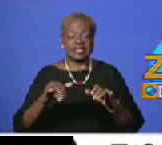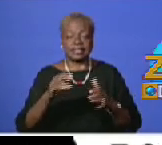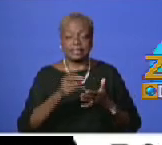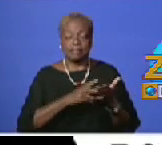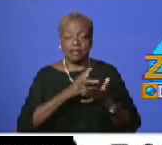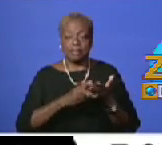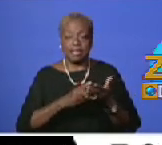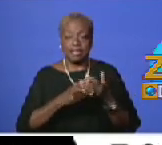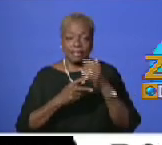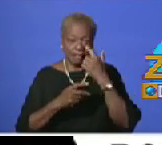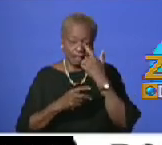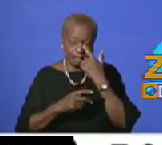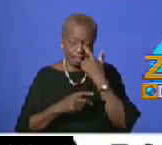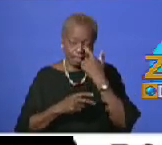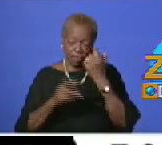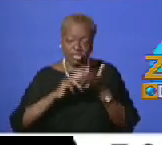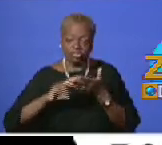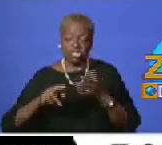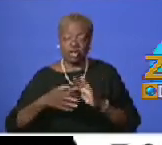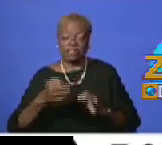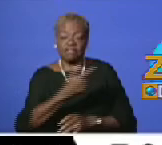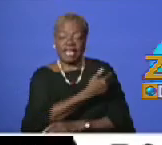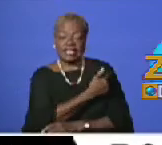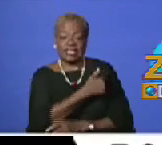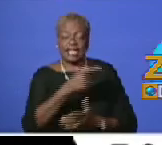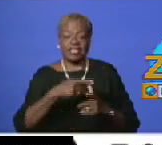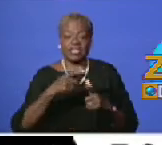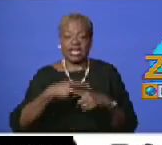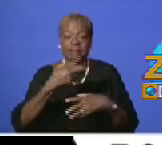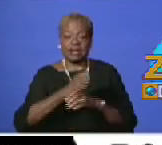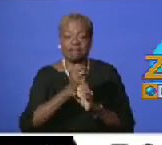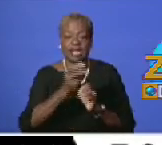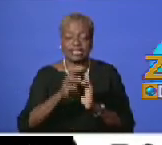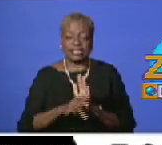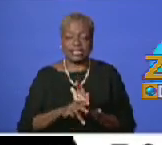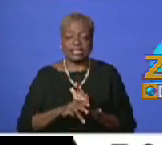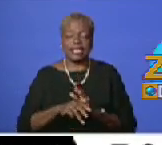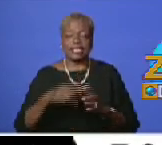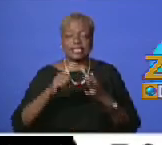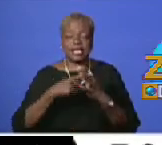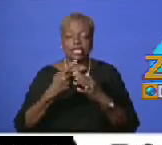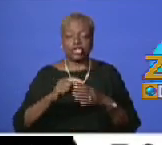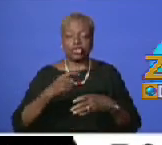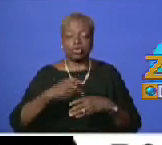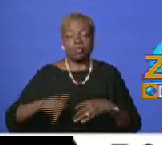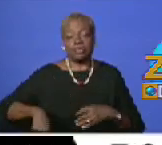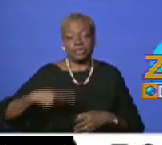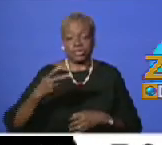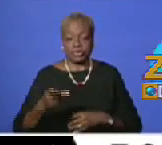of the vaccine and for manufacturers to begin production. Jiminy DeSwain, ZNS Network News.